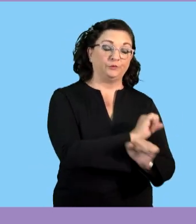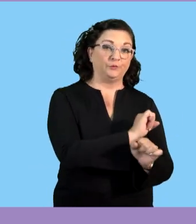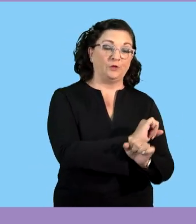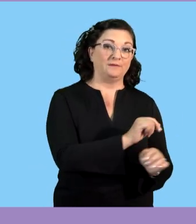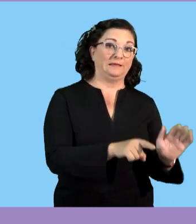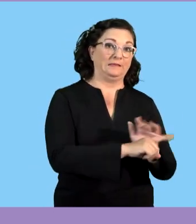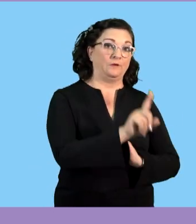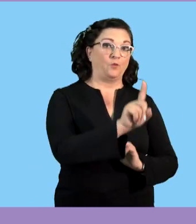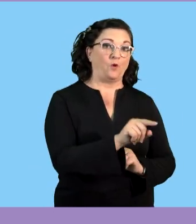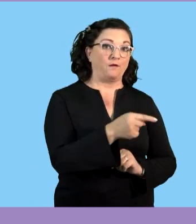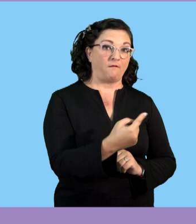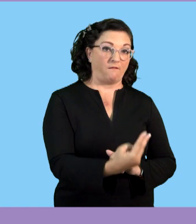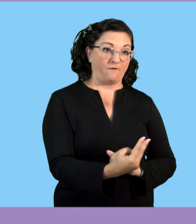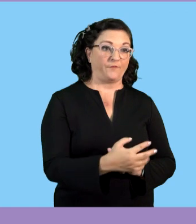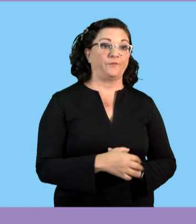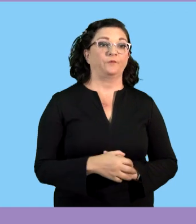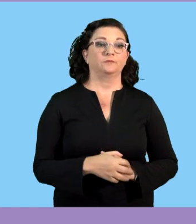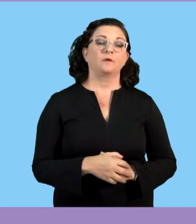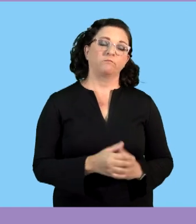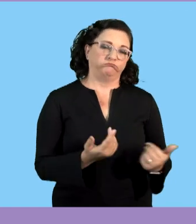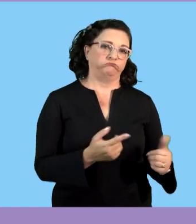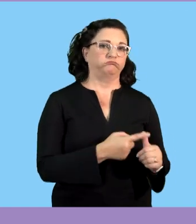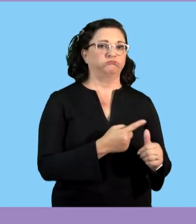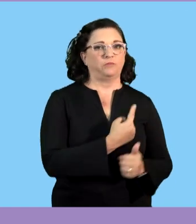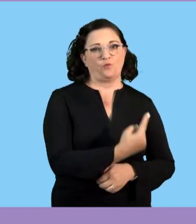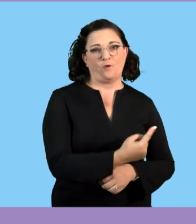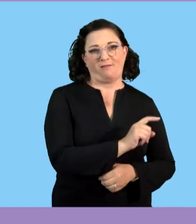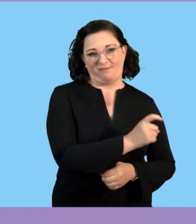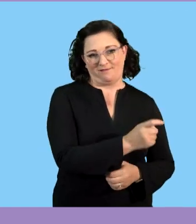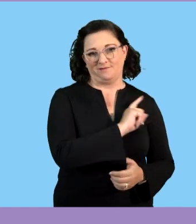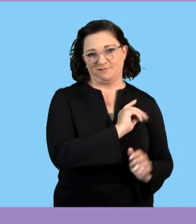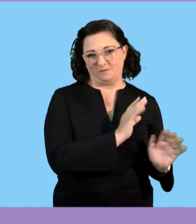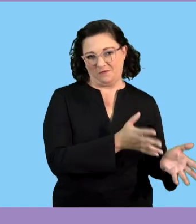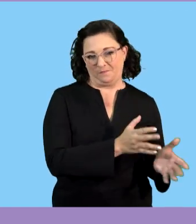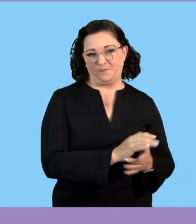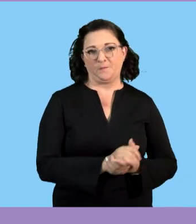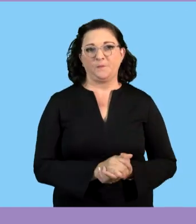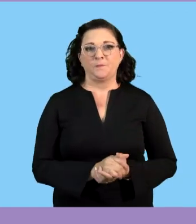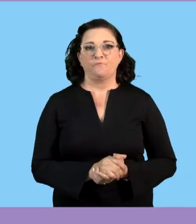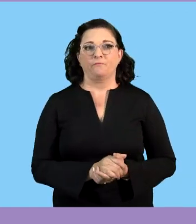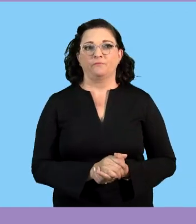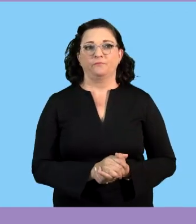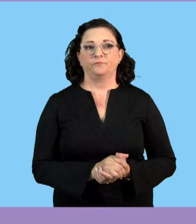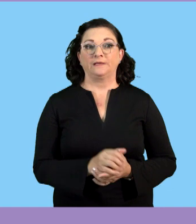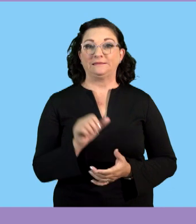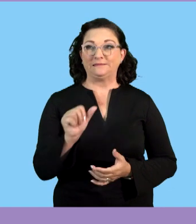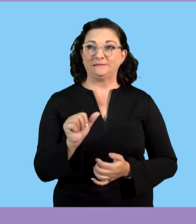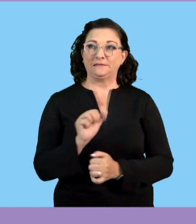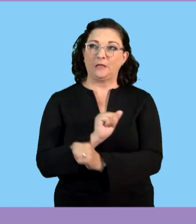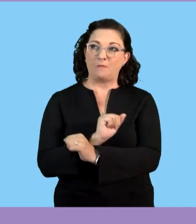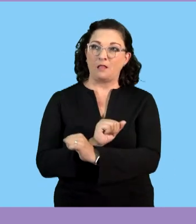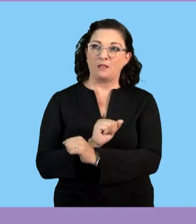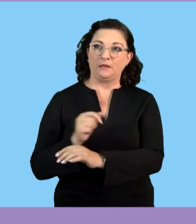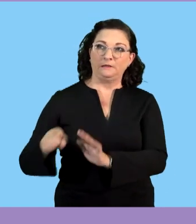1/2, that is going to give us just 1, and that leaves us with just 1x. Then we have there